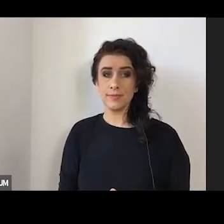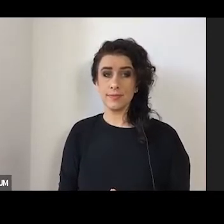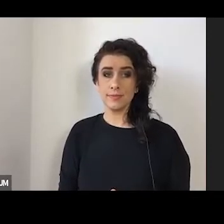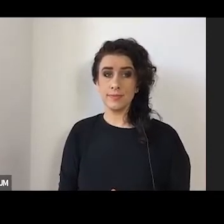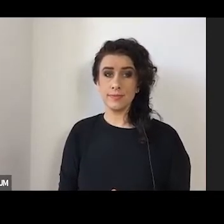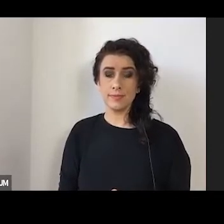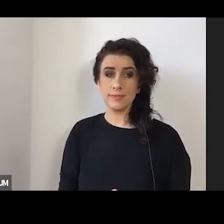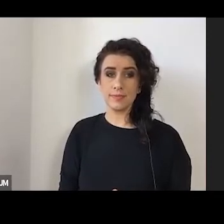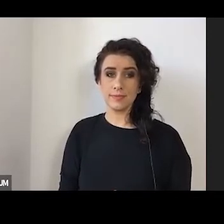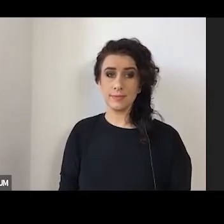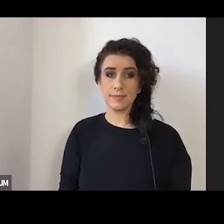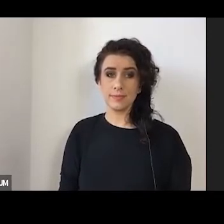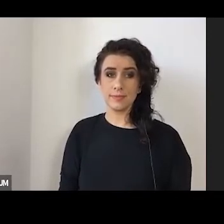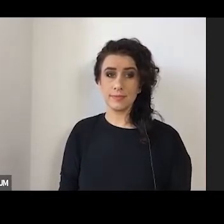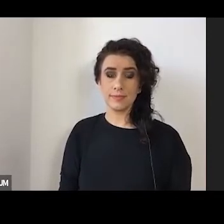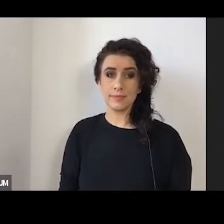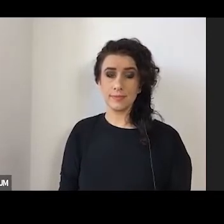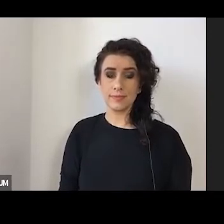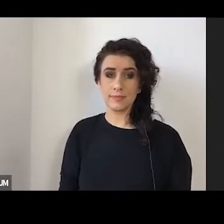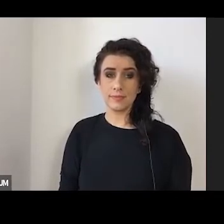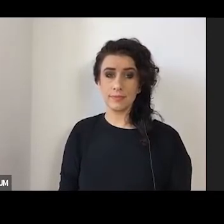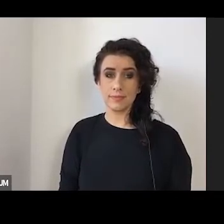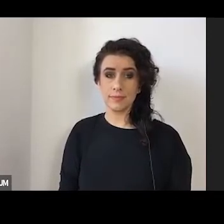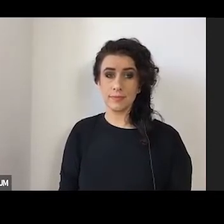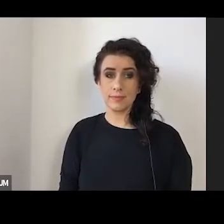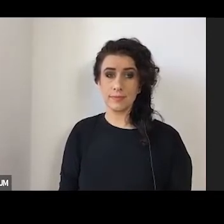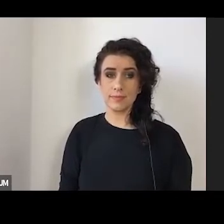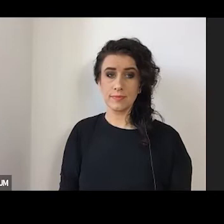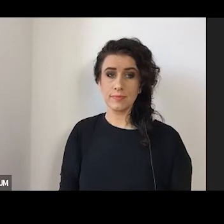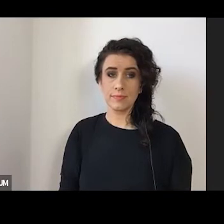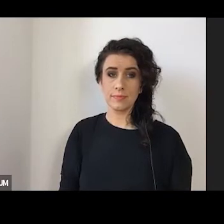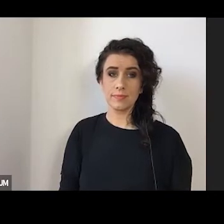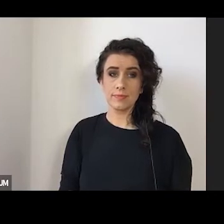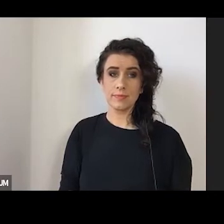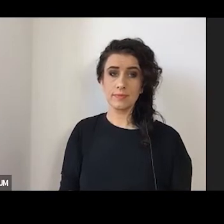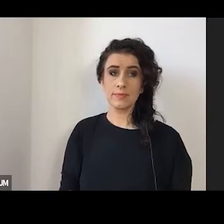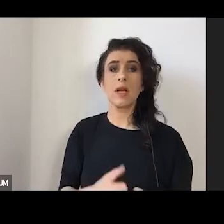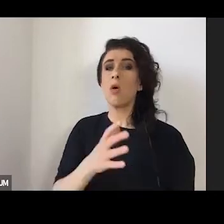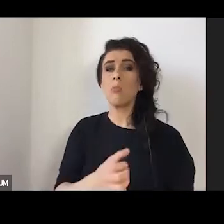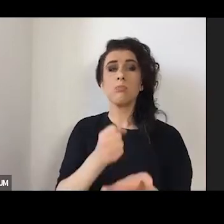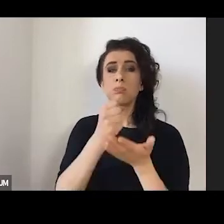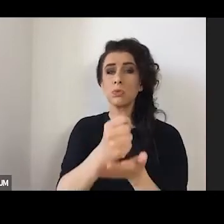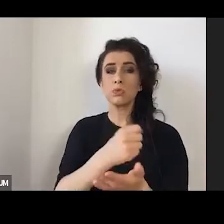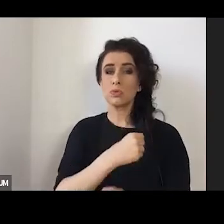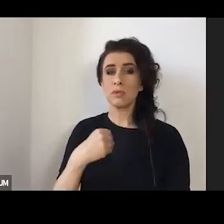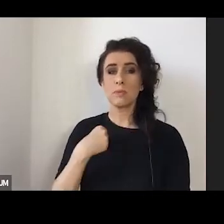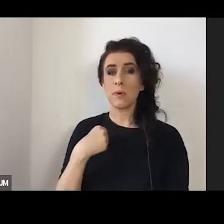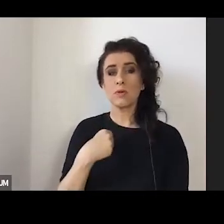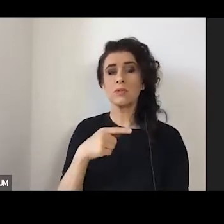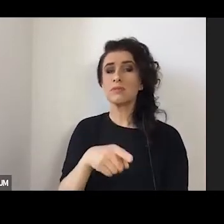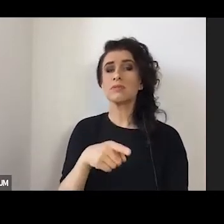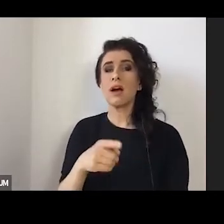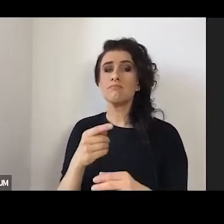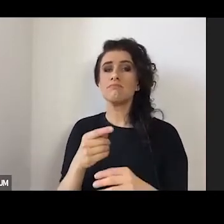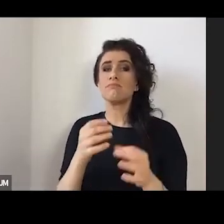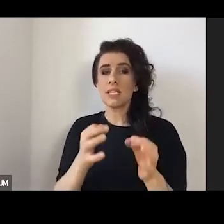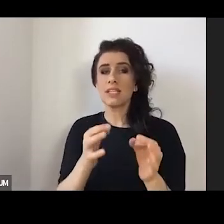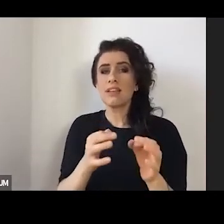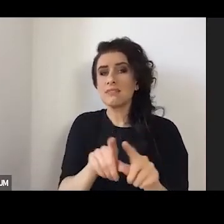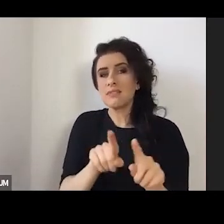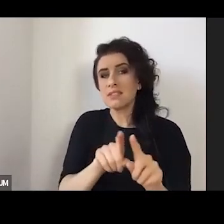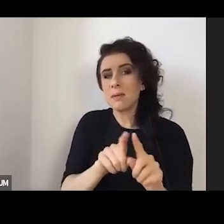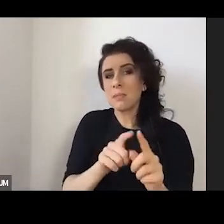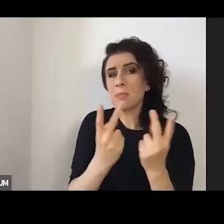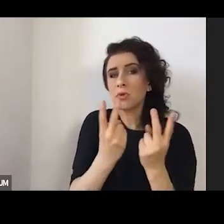important, how you can start from the scratch. Well, maybe you could give us like few examples what you